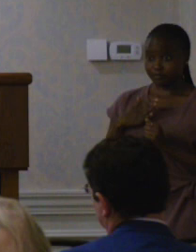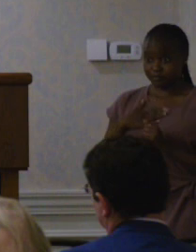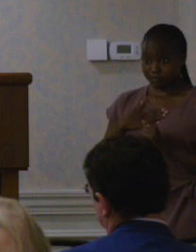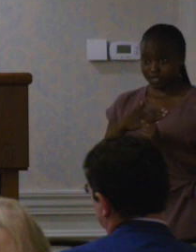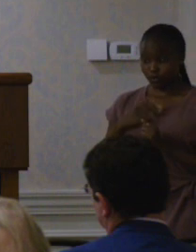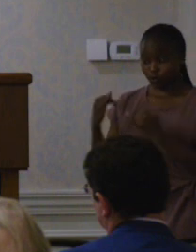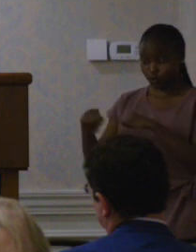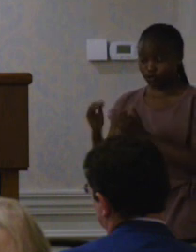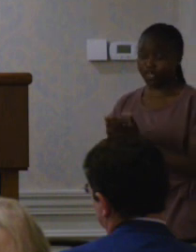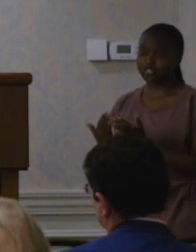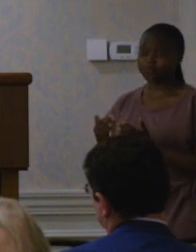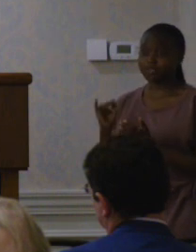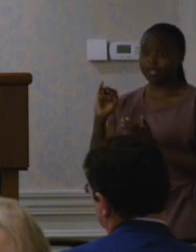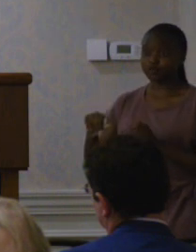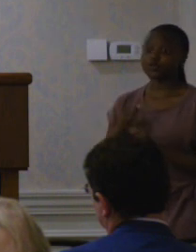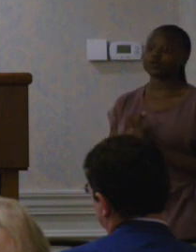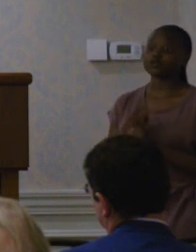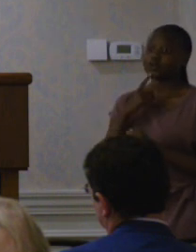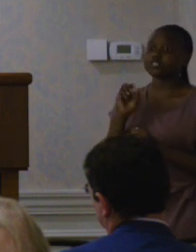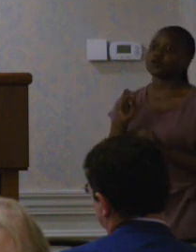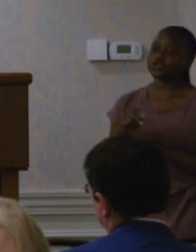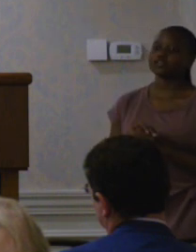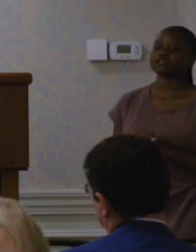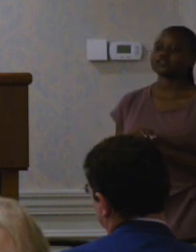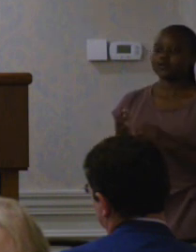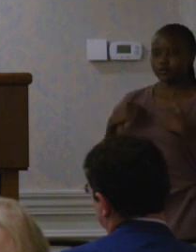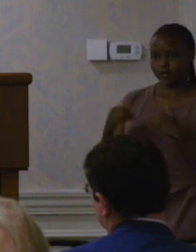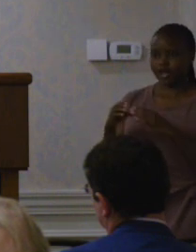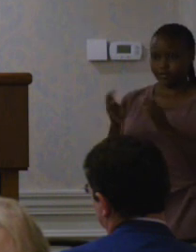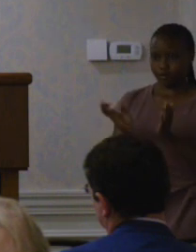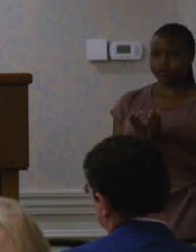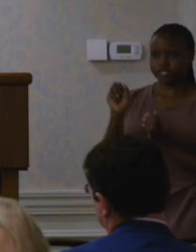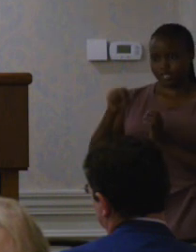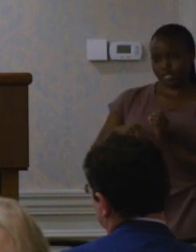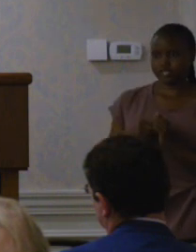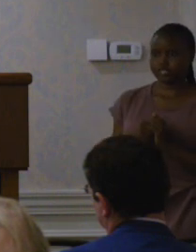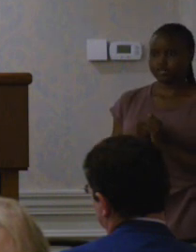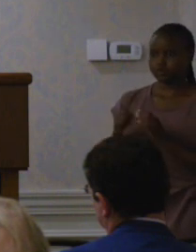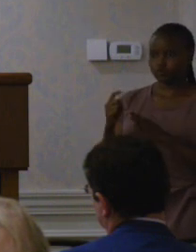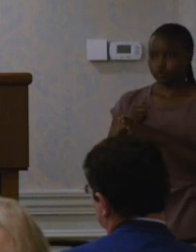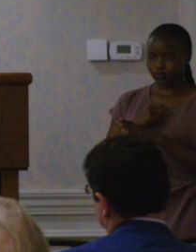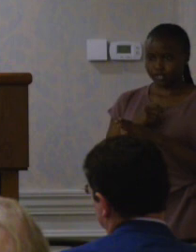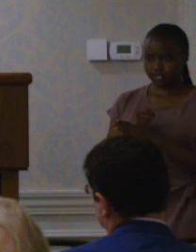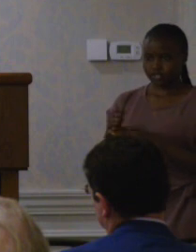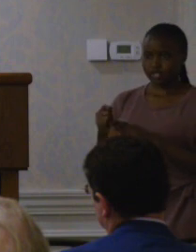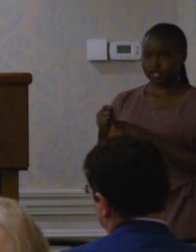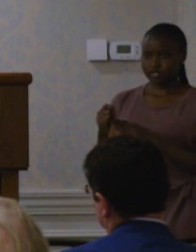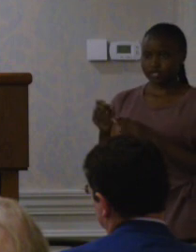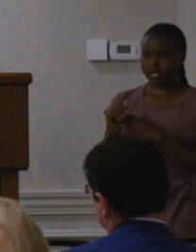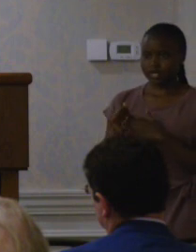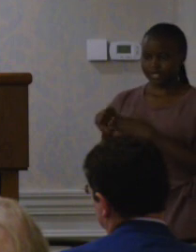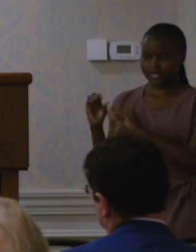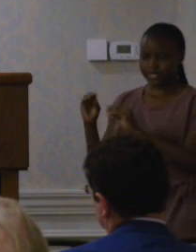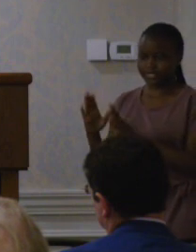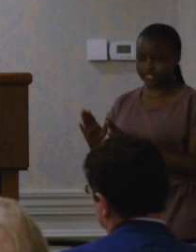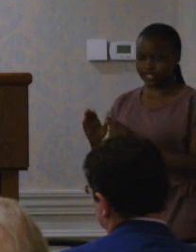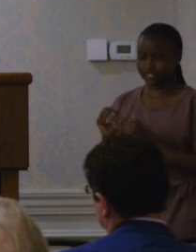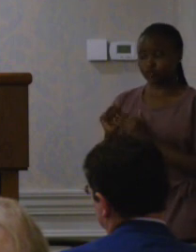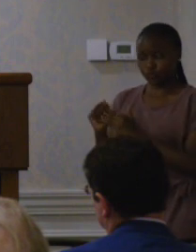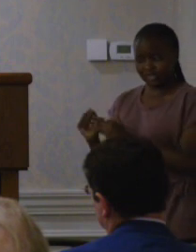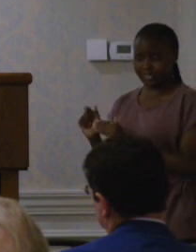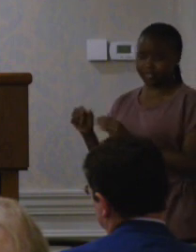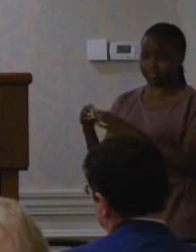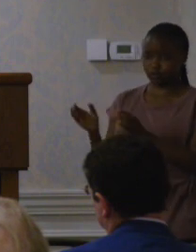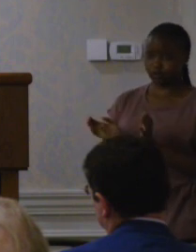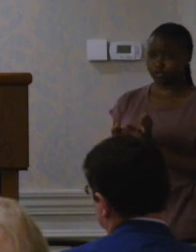try something, that's what I would do, is say, okay, we're gonna have these communities, we gotta have them, we're training these sort of lead teachers to lead these